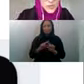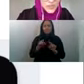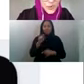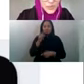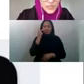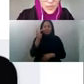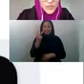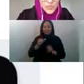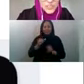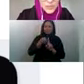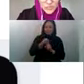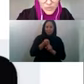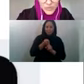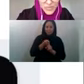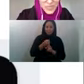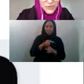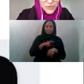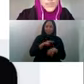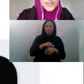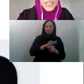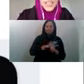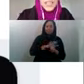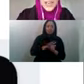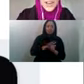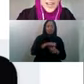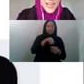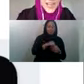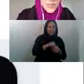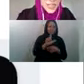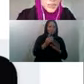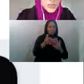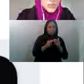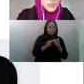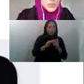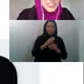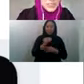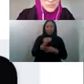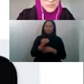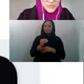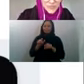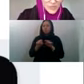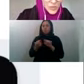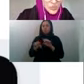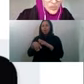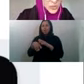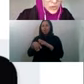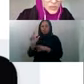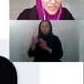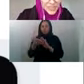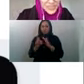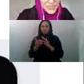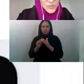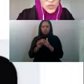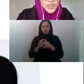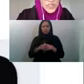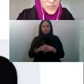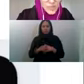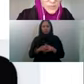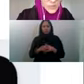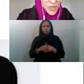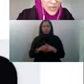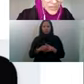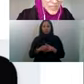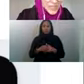of course of COVID both within the Muslim community and of course outside the Muslim community within our own rallying to support